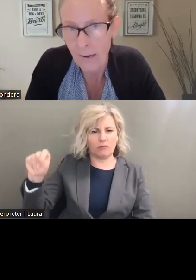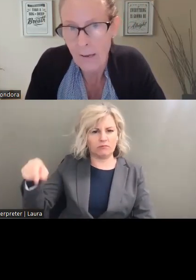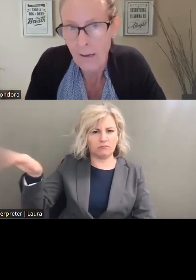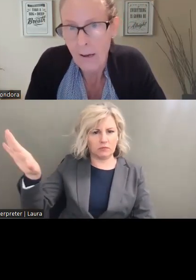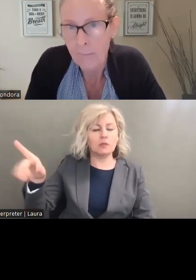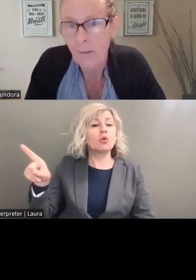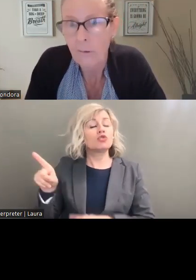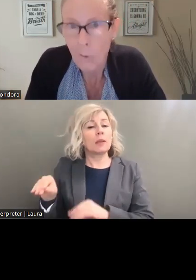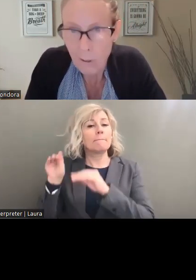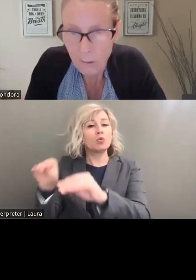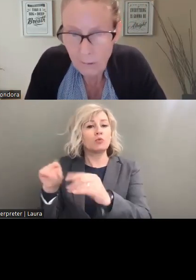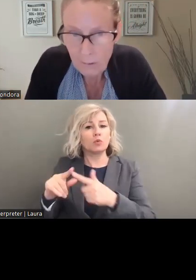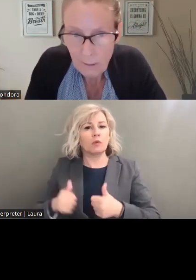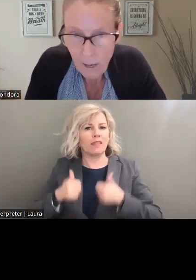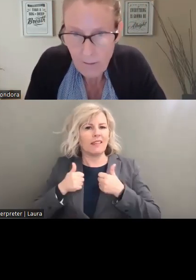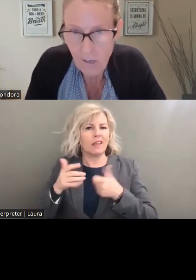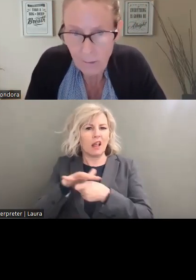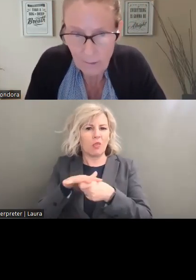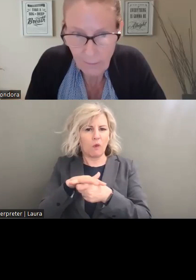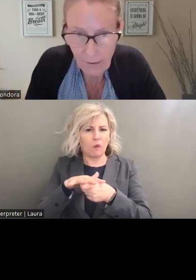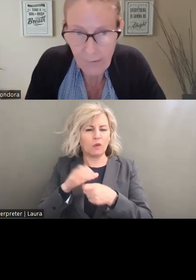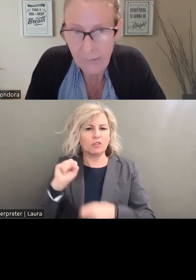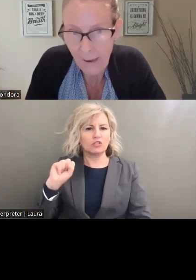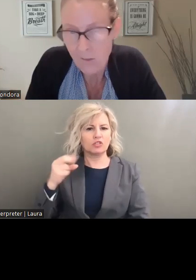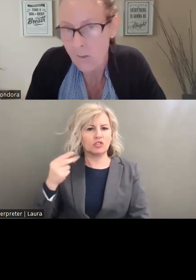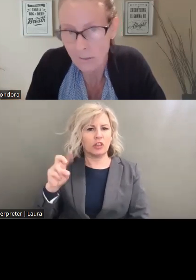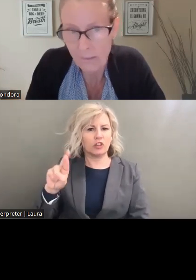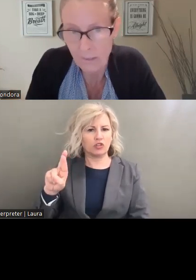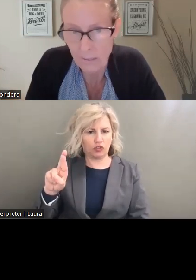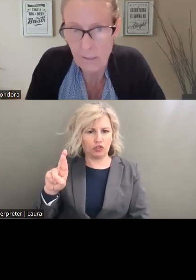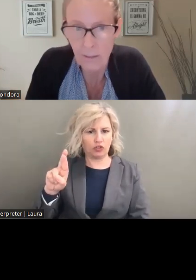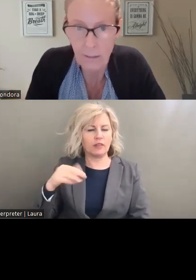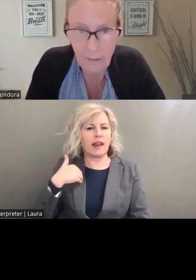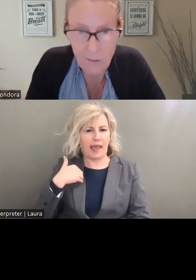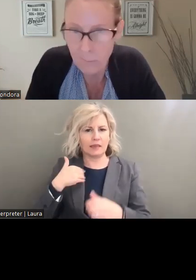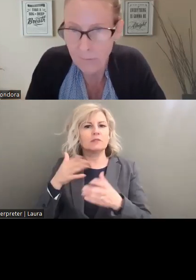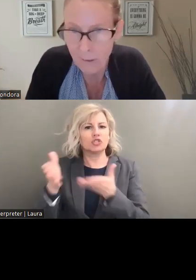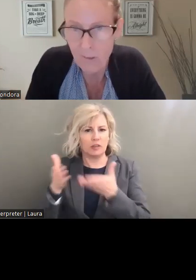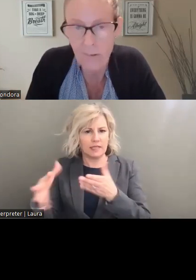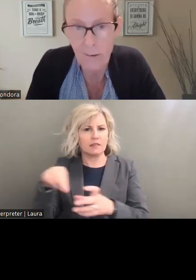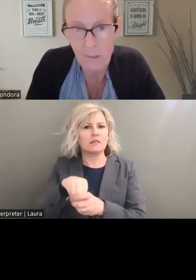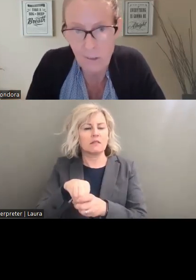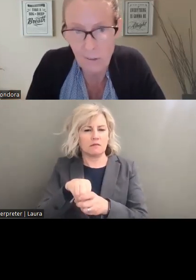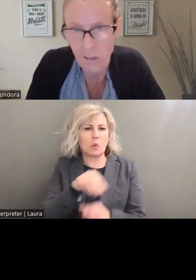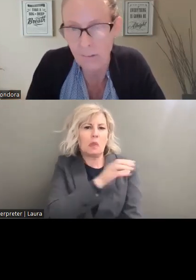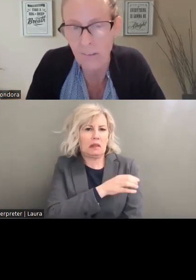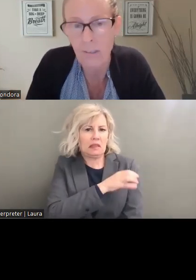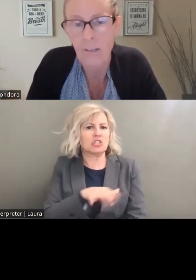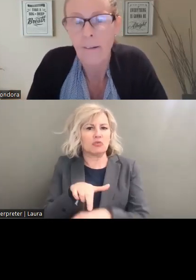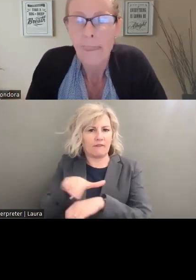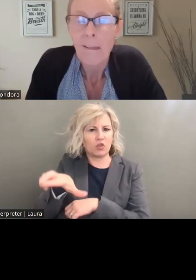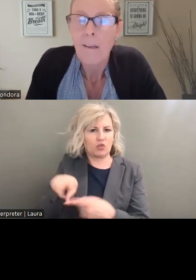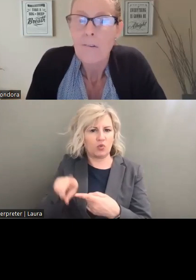a local shelter that had attached services. So the clinician referred her to the transitional